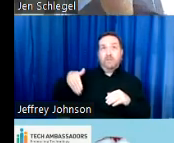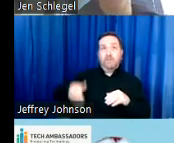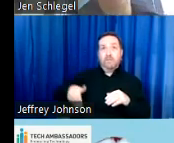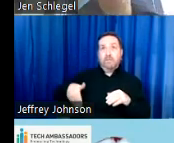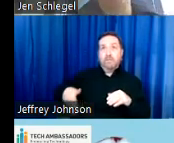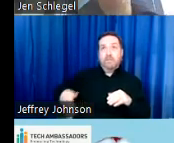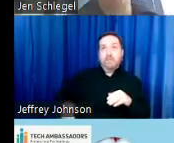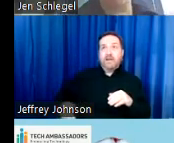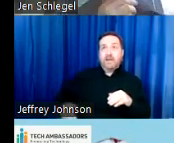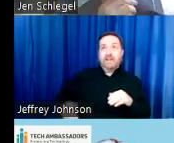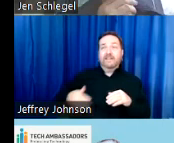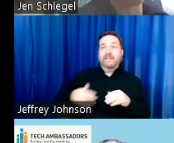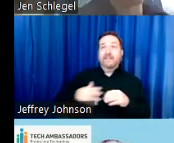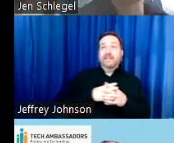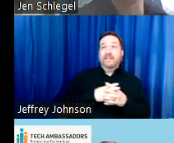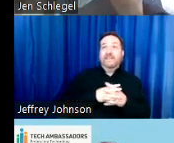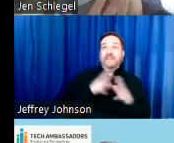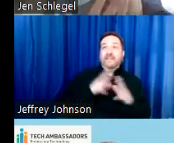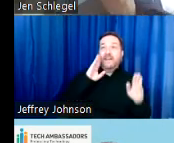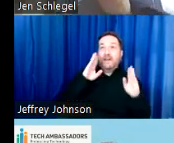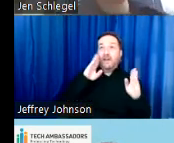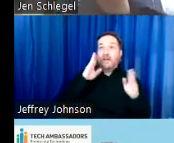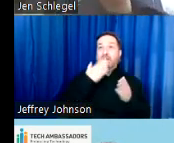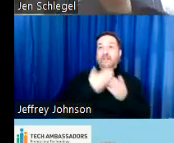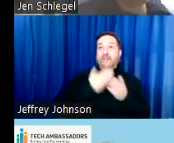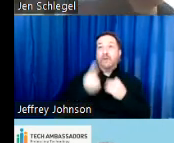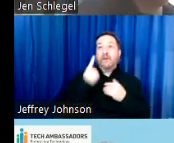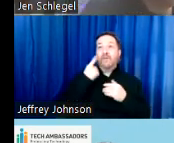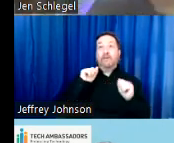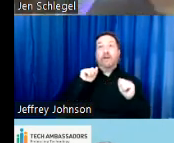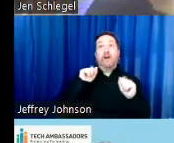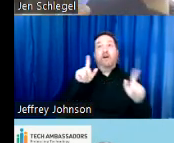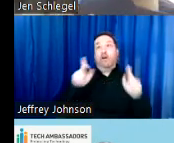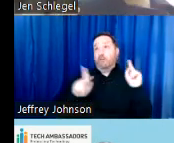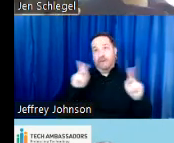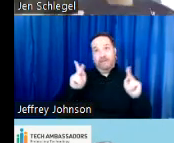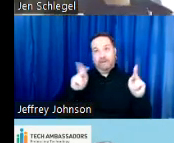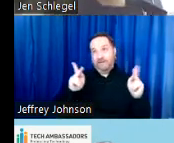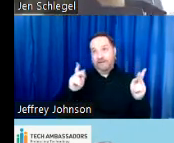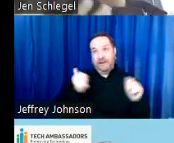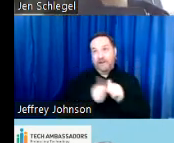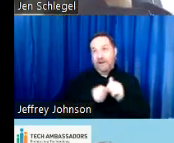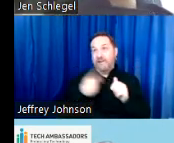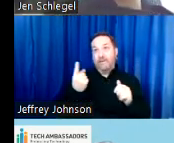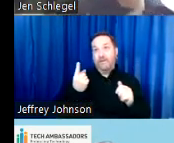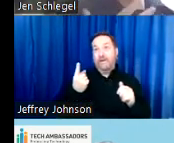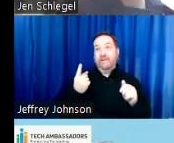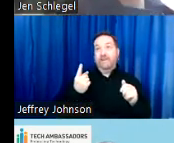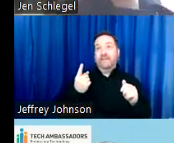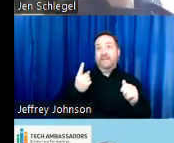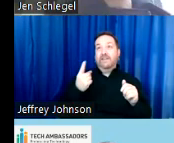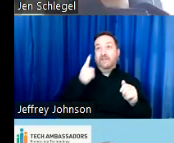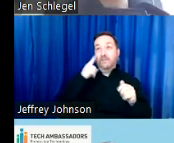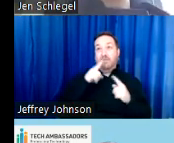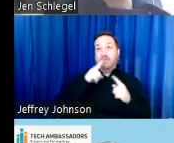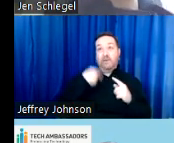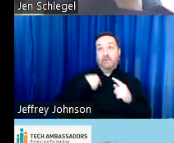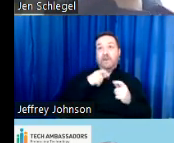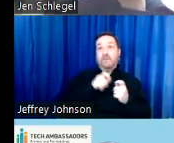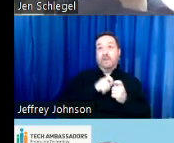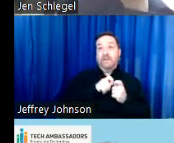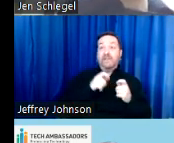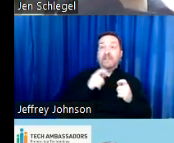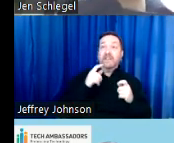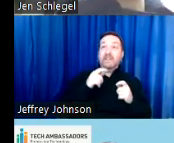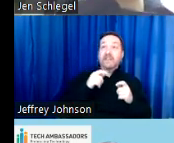Hey everybody. So this is a good one for everybody, but specifically for me, I think about it in terms of